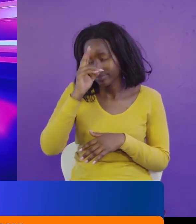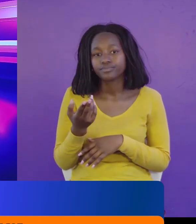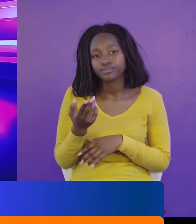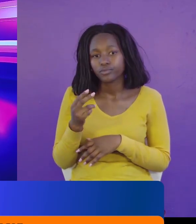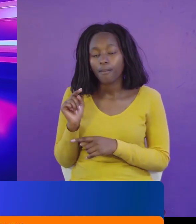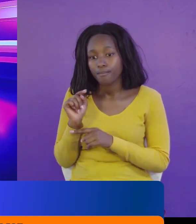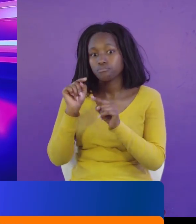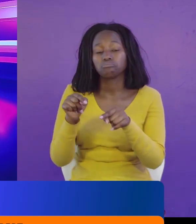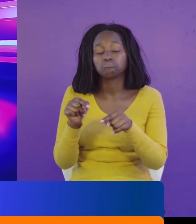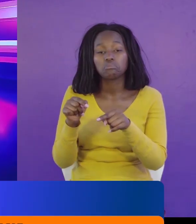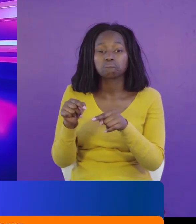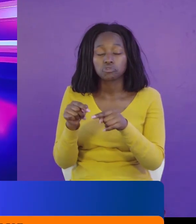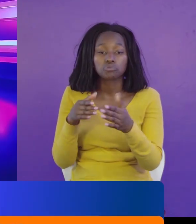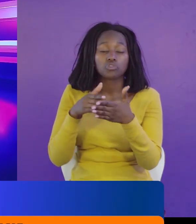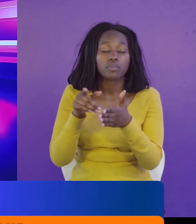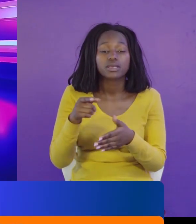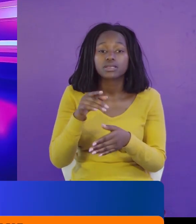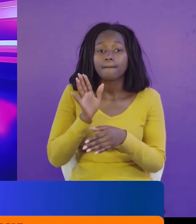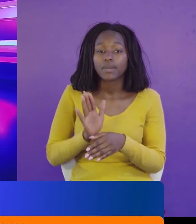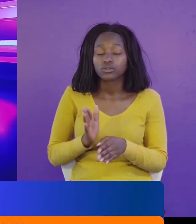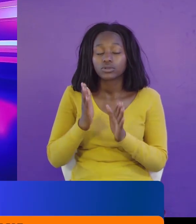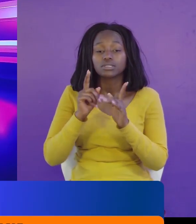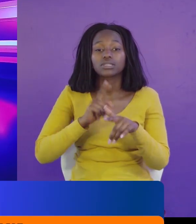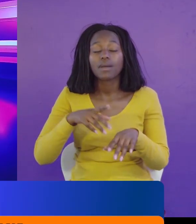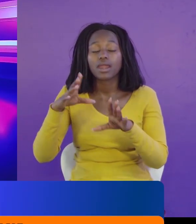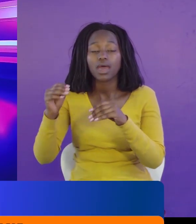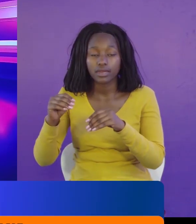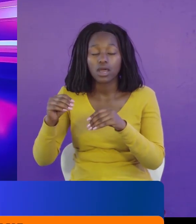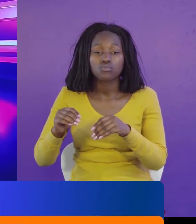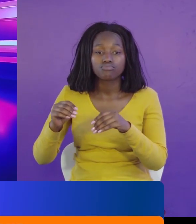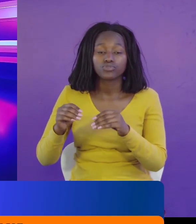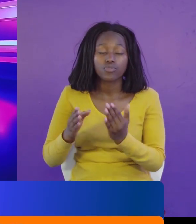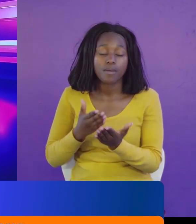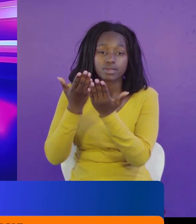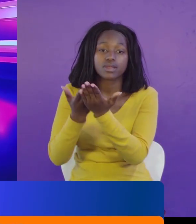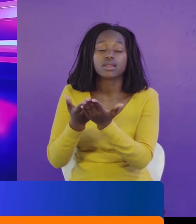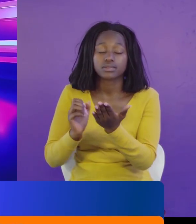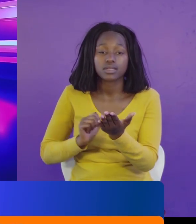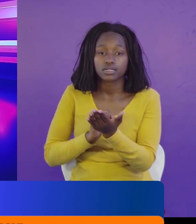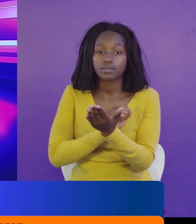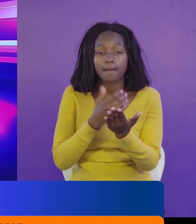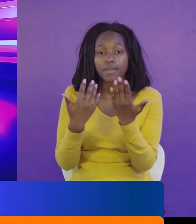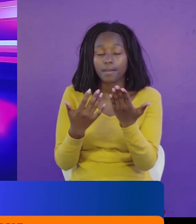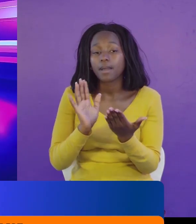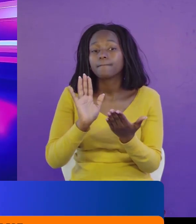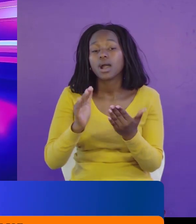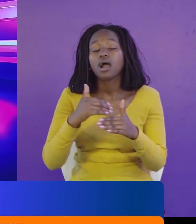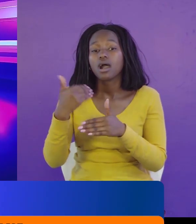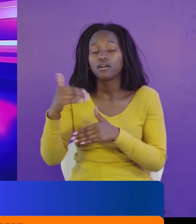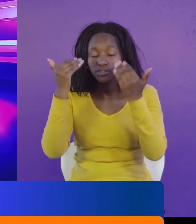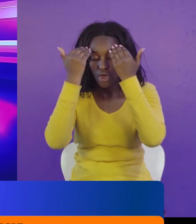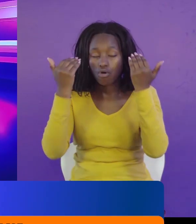making her way to the Senate to represent her reinstatement papers following a court ruling. It hit